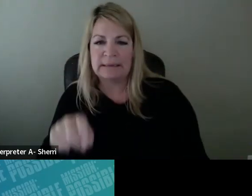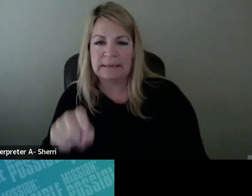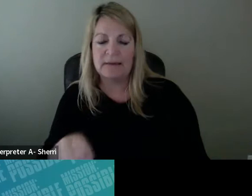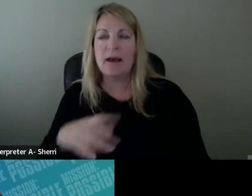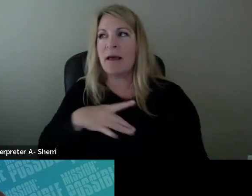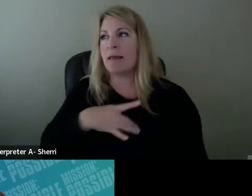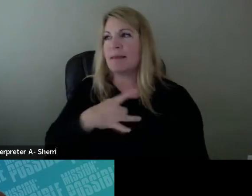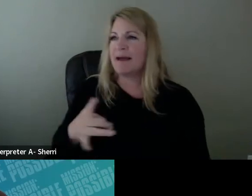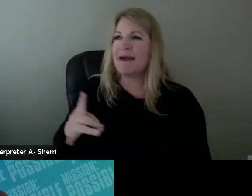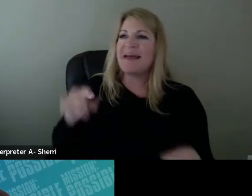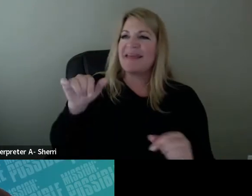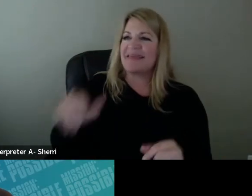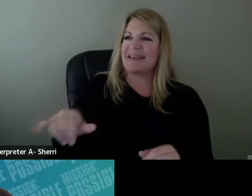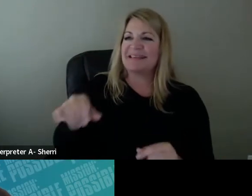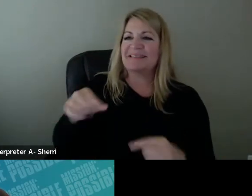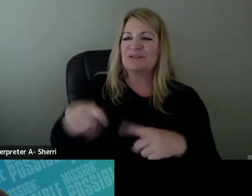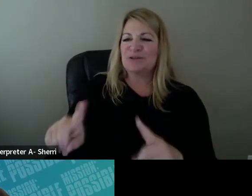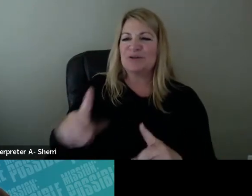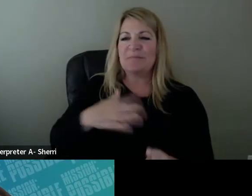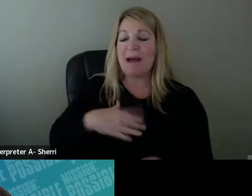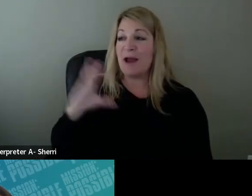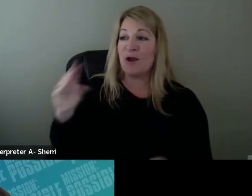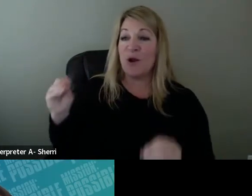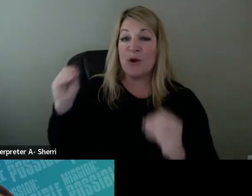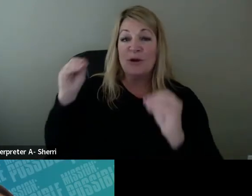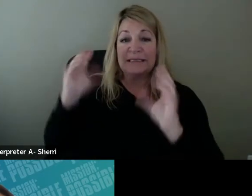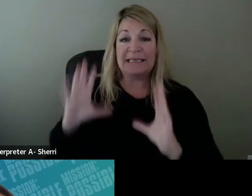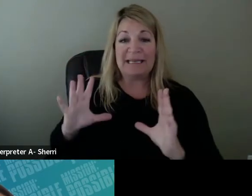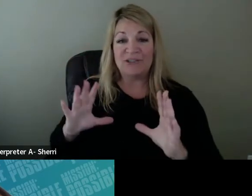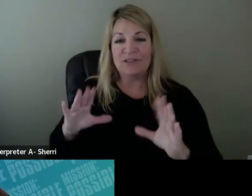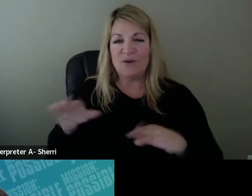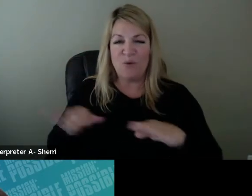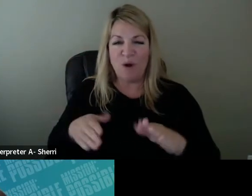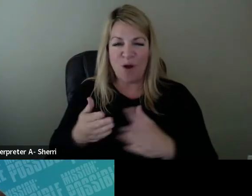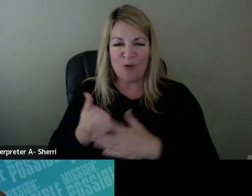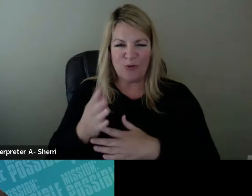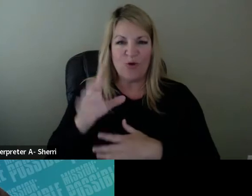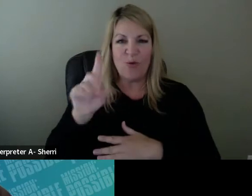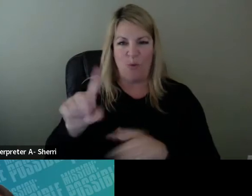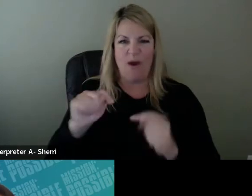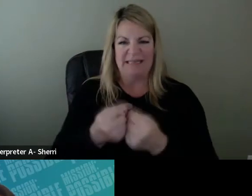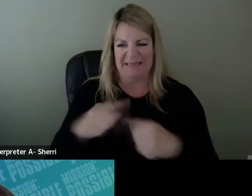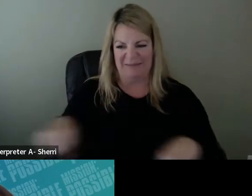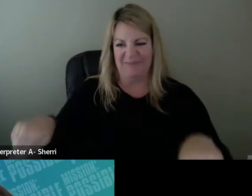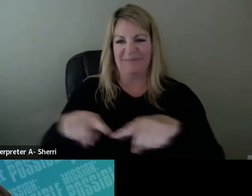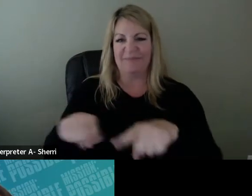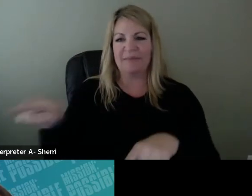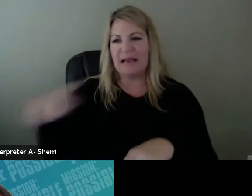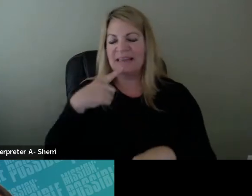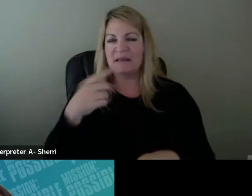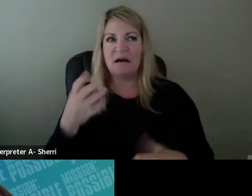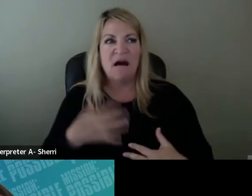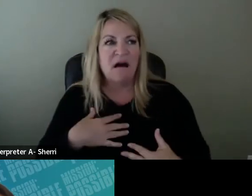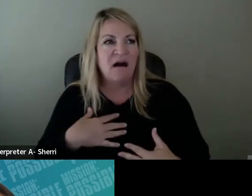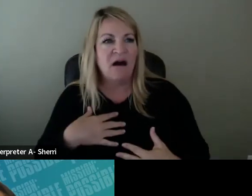this particular, during my co-teaching walkthrough, I love this particular team wherein they said, oh my gosh, that's not part